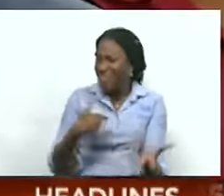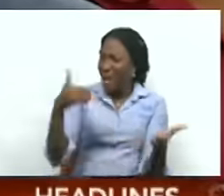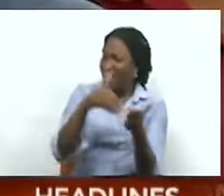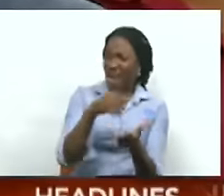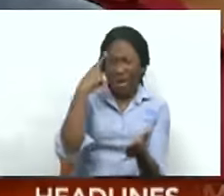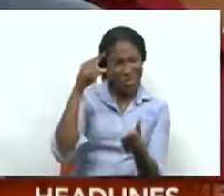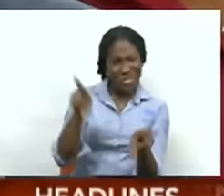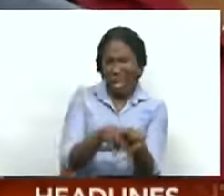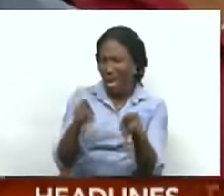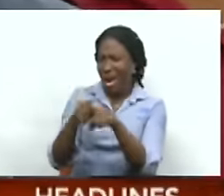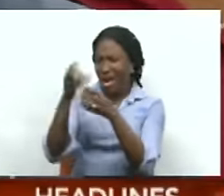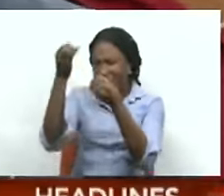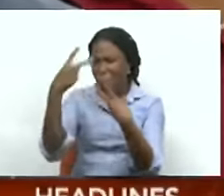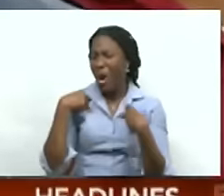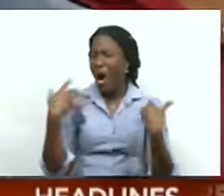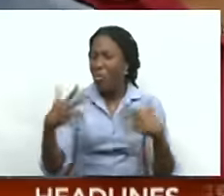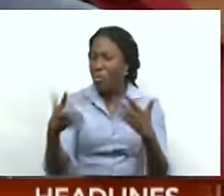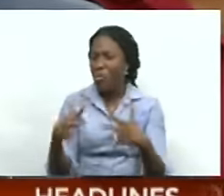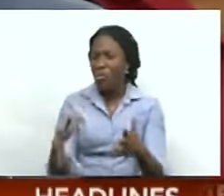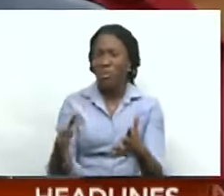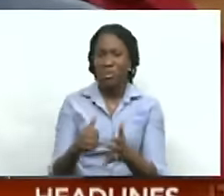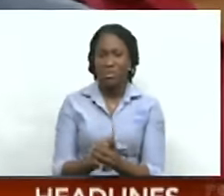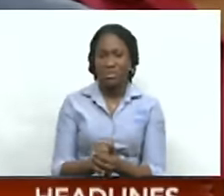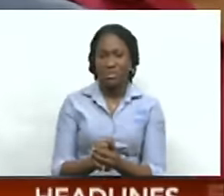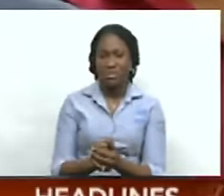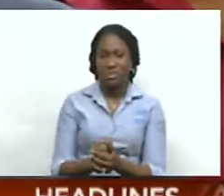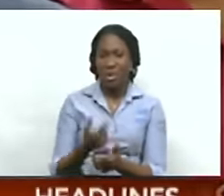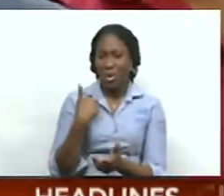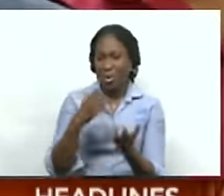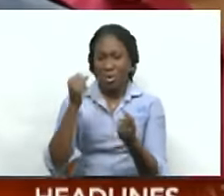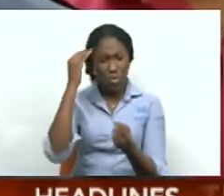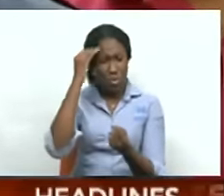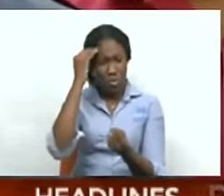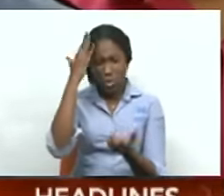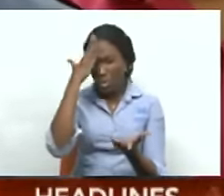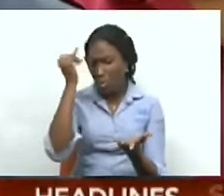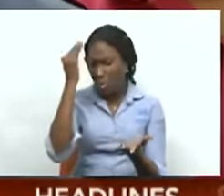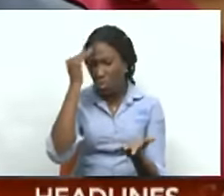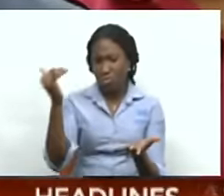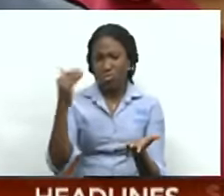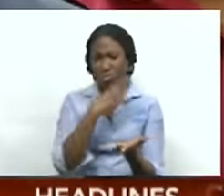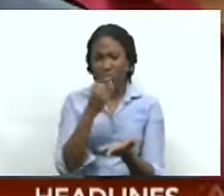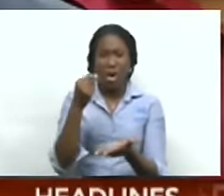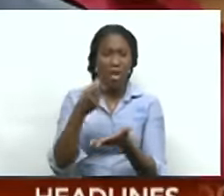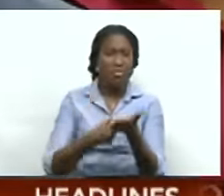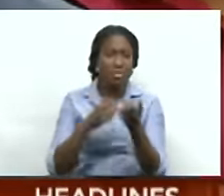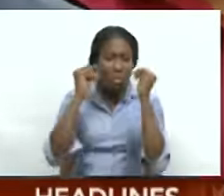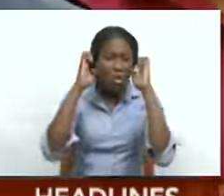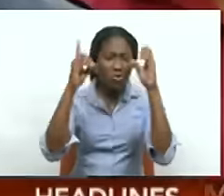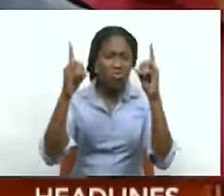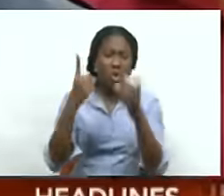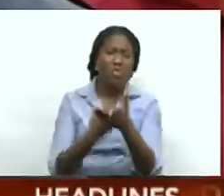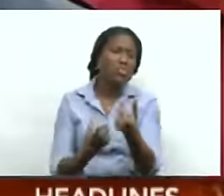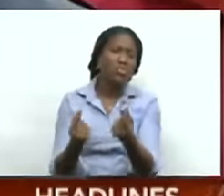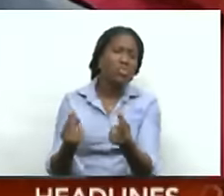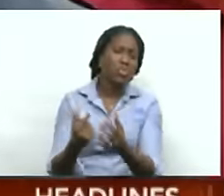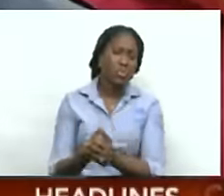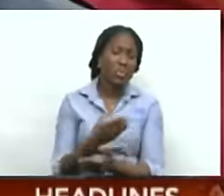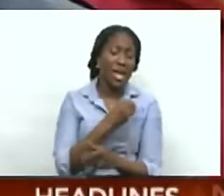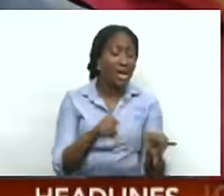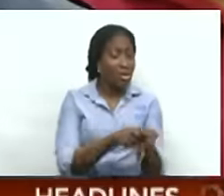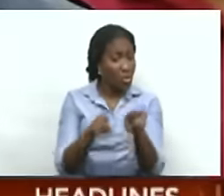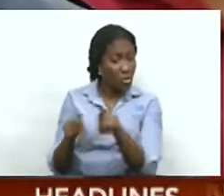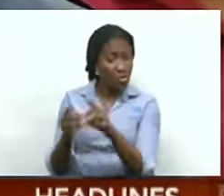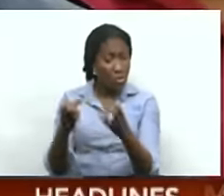question the methodology and we question what the Ministry of Education is doing. And we also question where this directive is coming